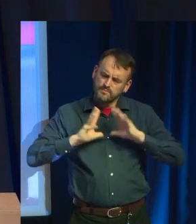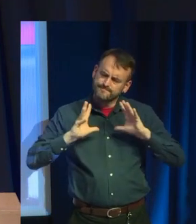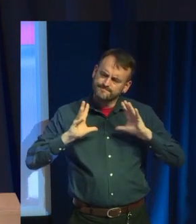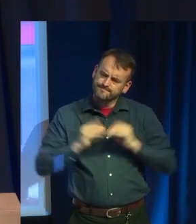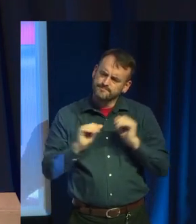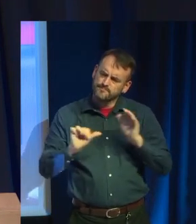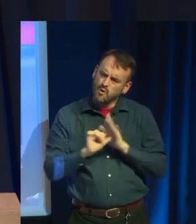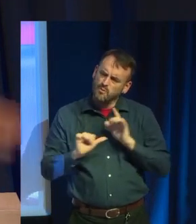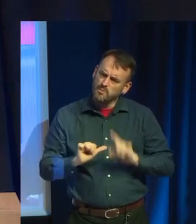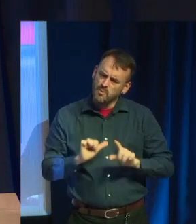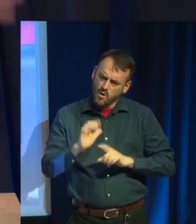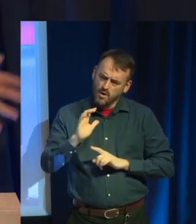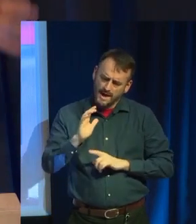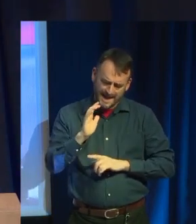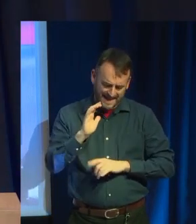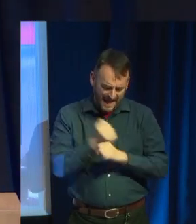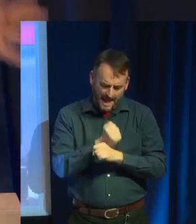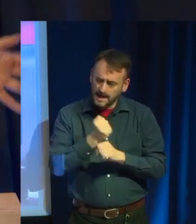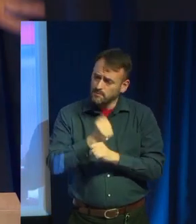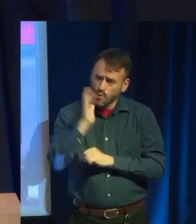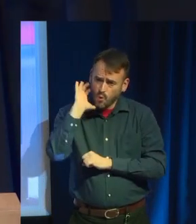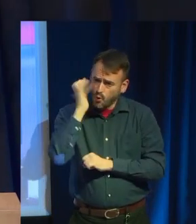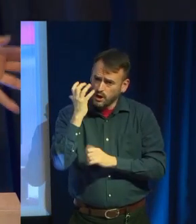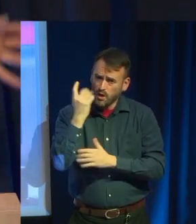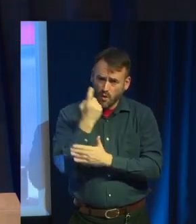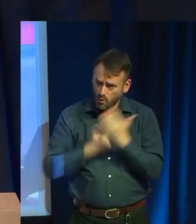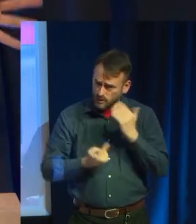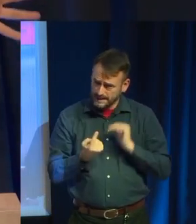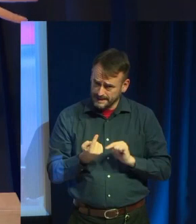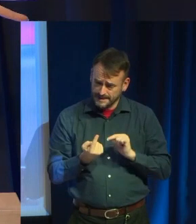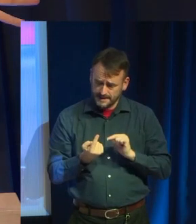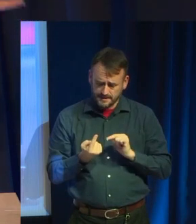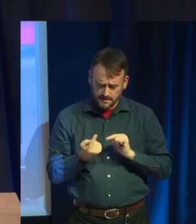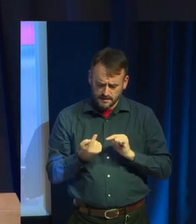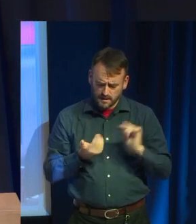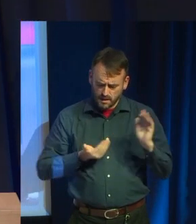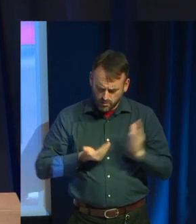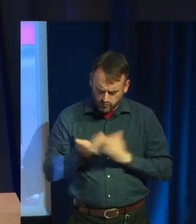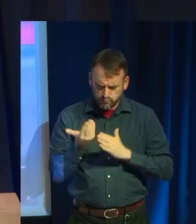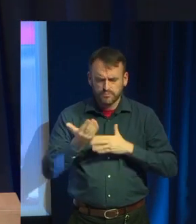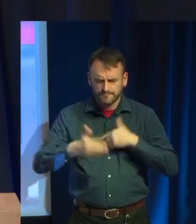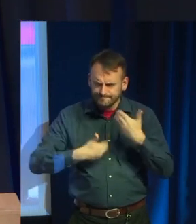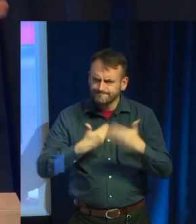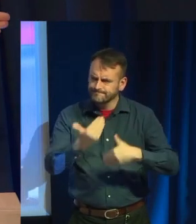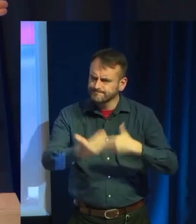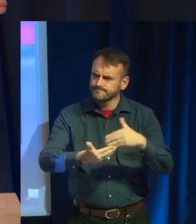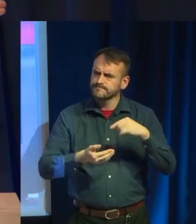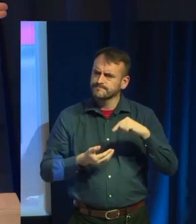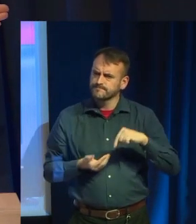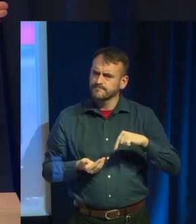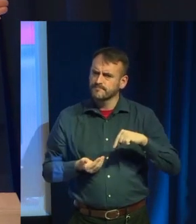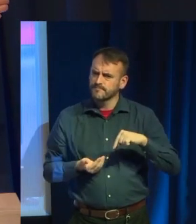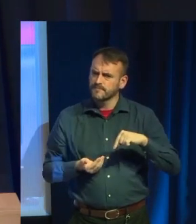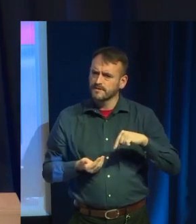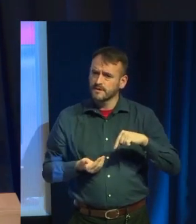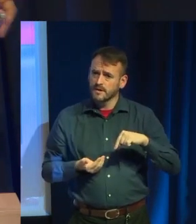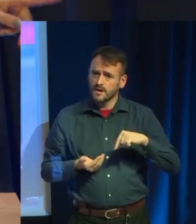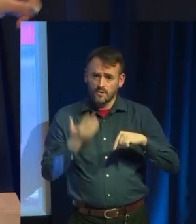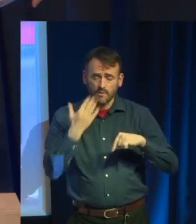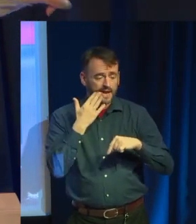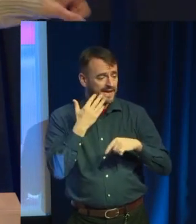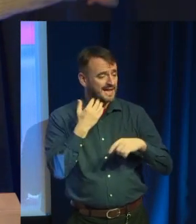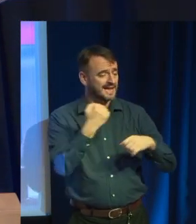is that everything that we found during working on this, you also find when you have to sell the game.